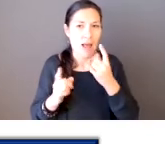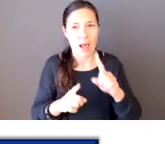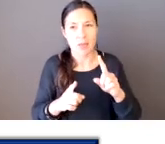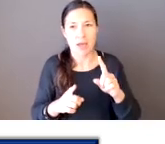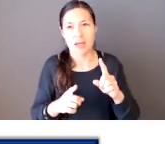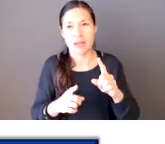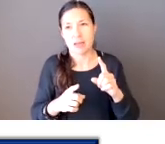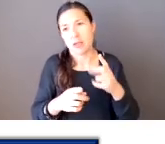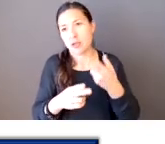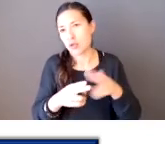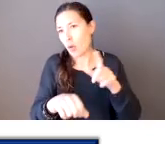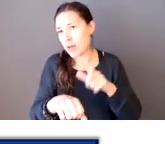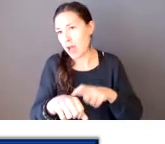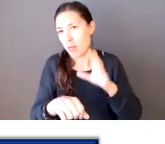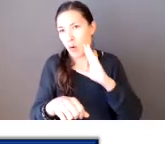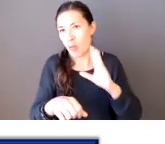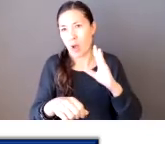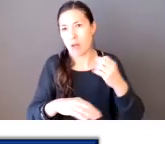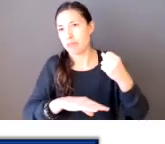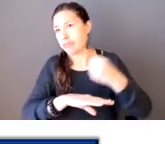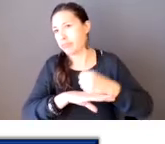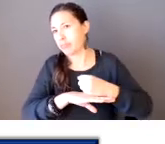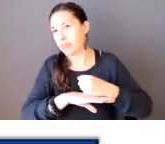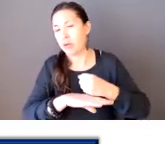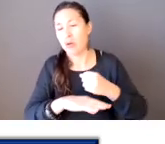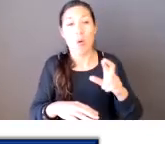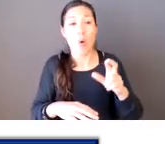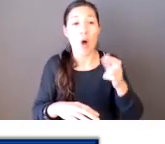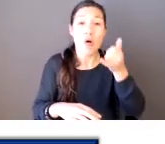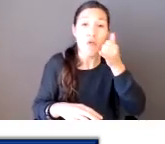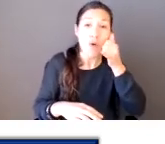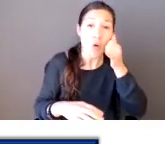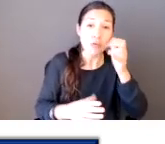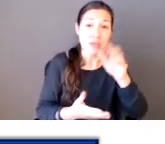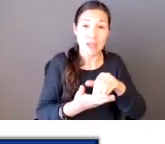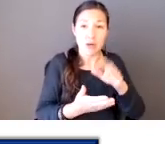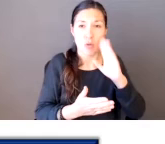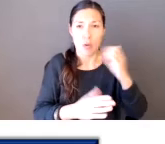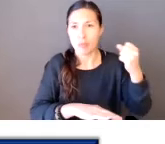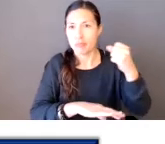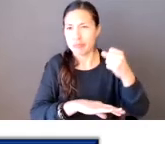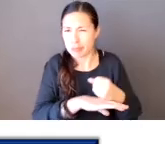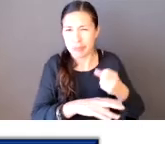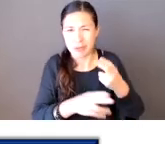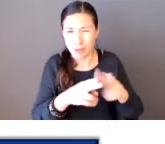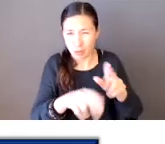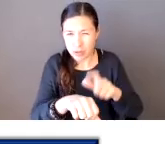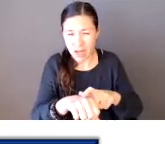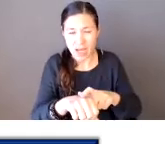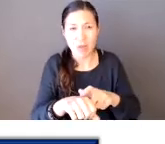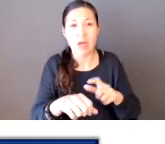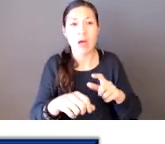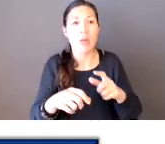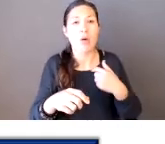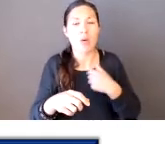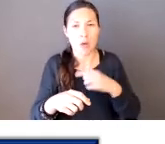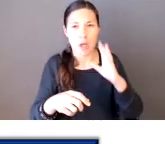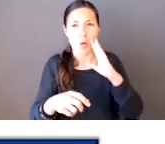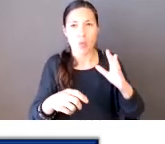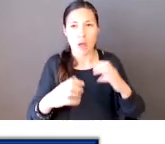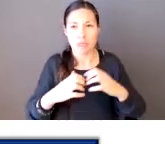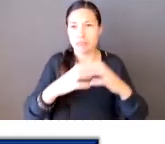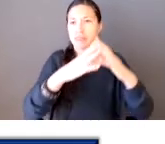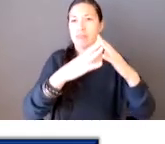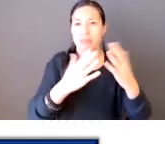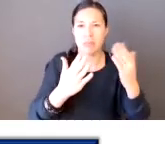There are times when our hotlines phones have gone down. Rare, but it does happen. And they have backup plan upon backup